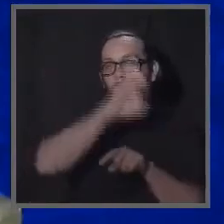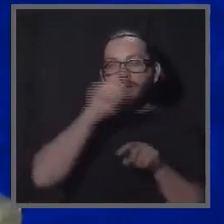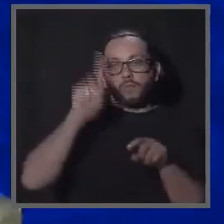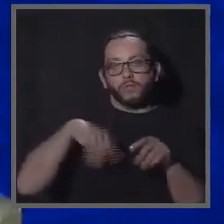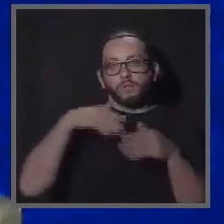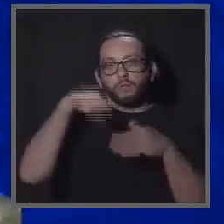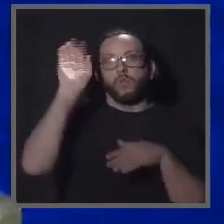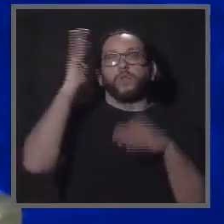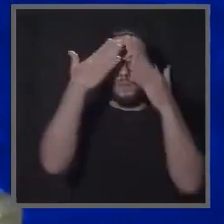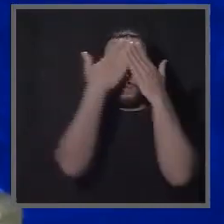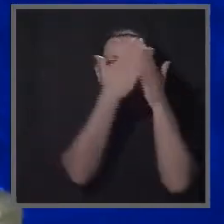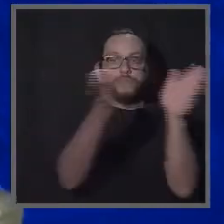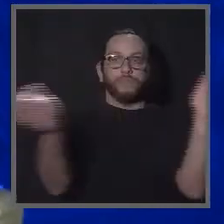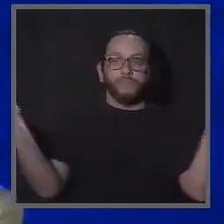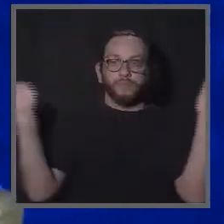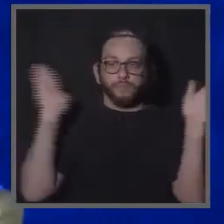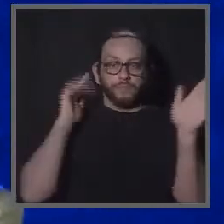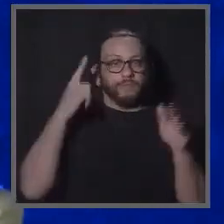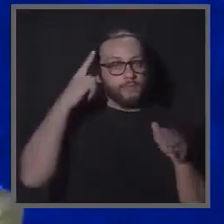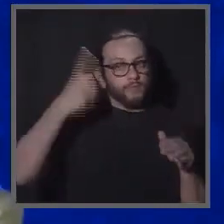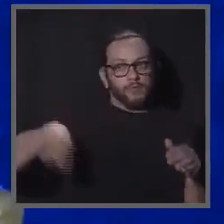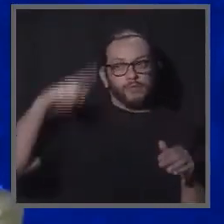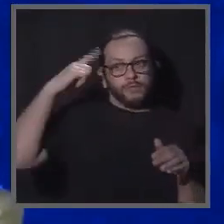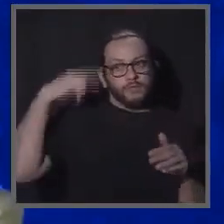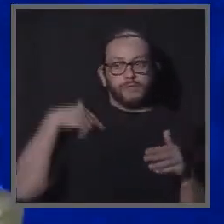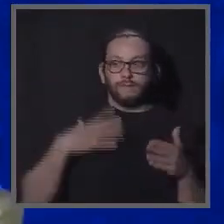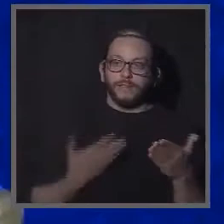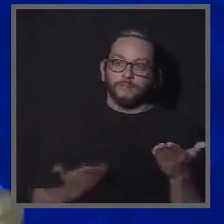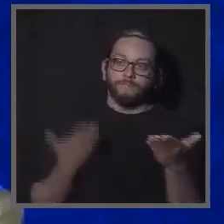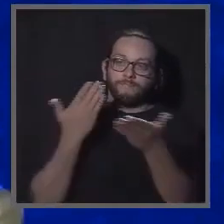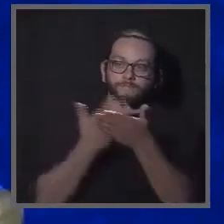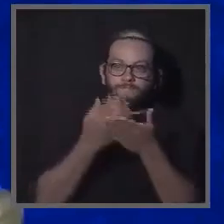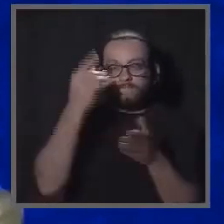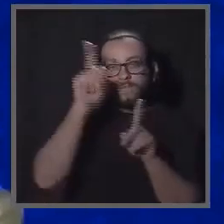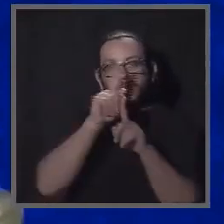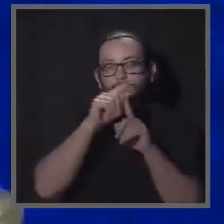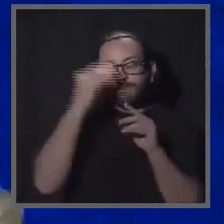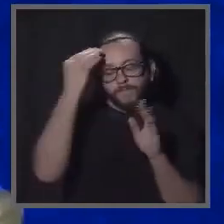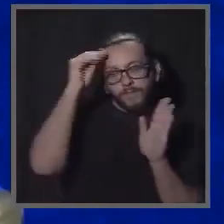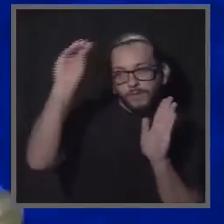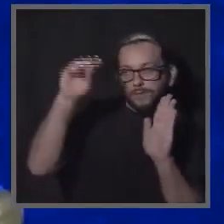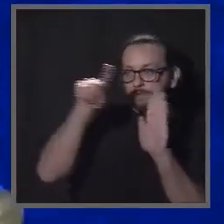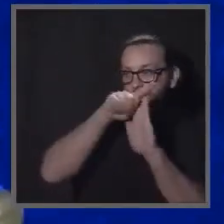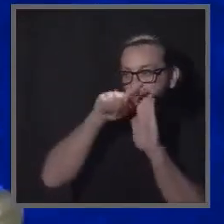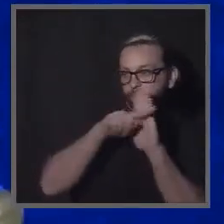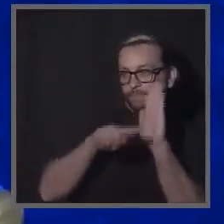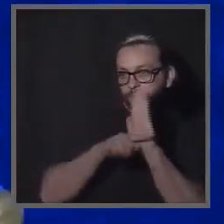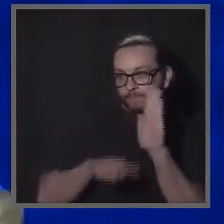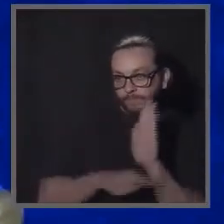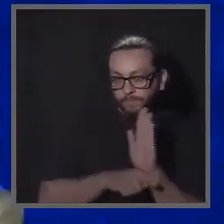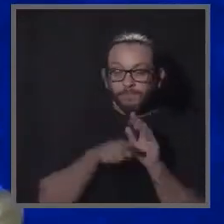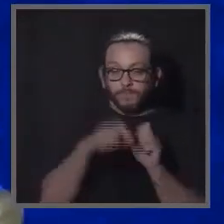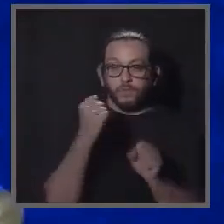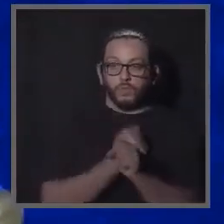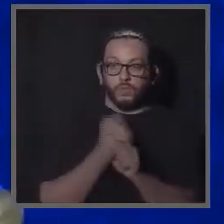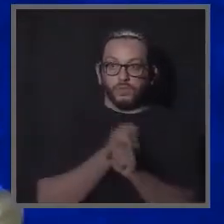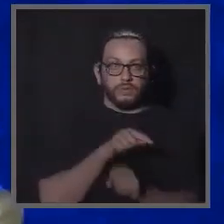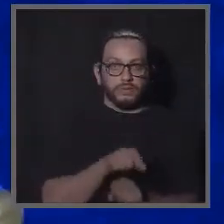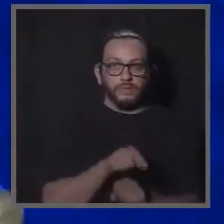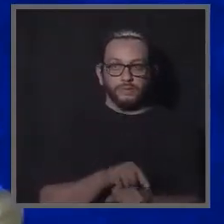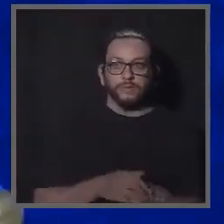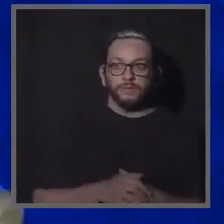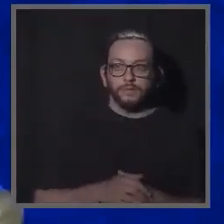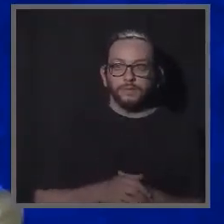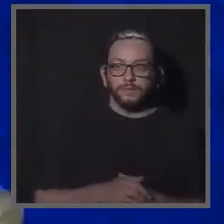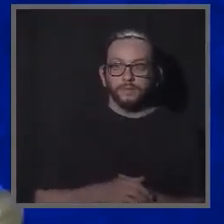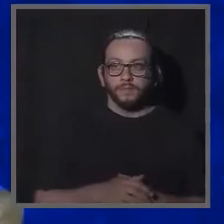propose 38 recommendations for applying and developing this working paradigm for cultural